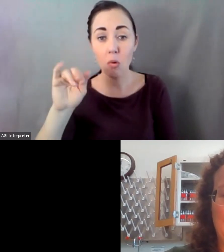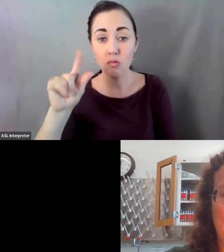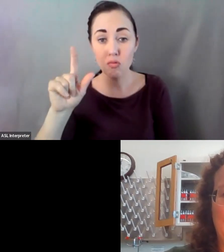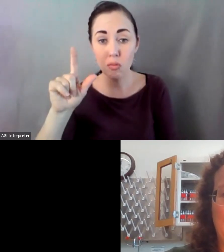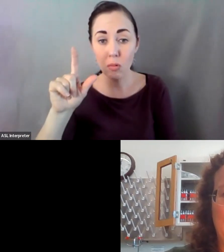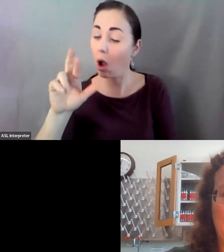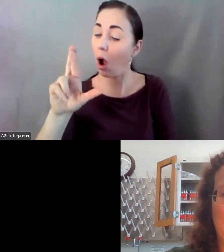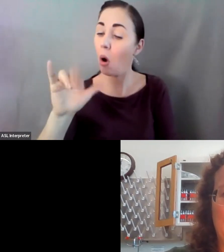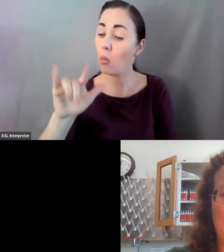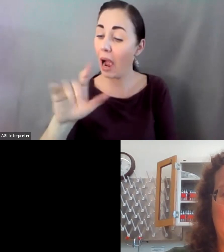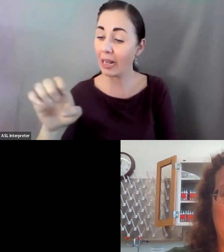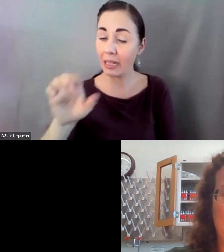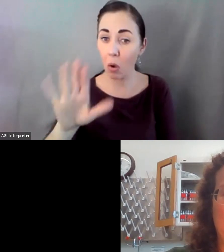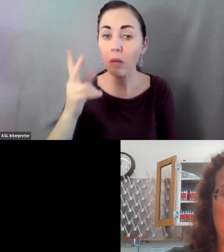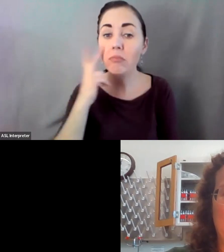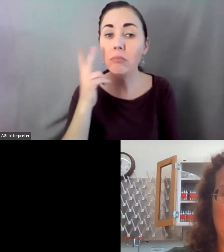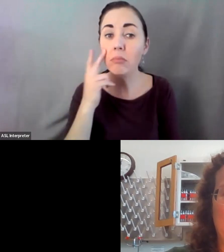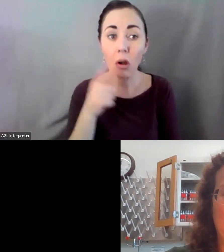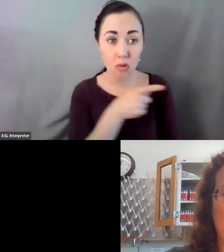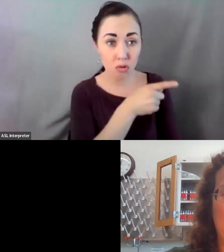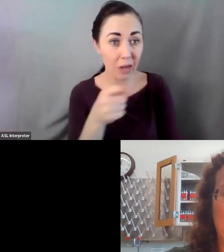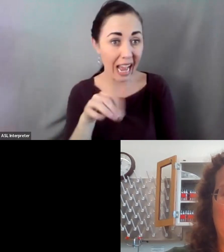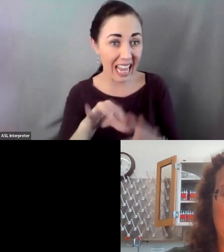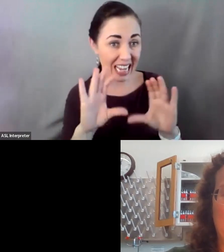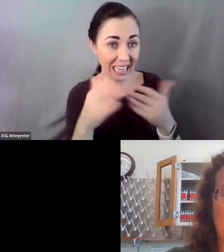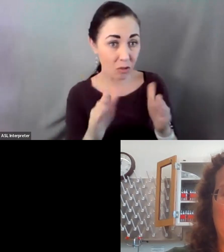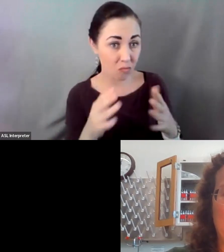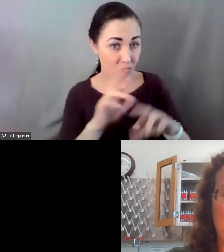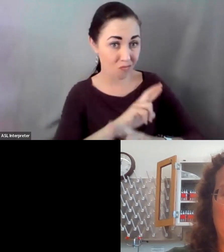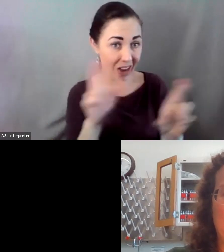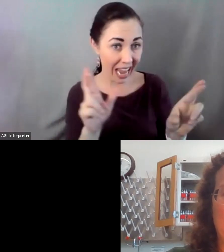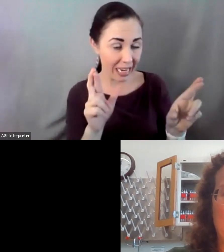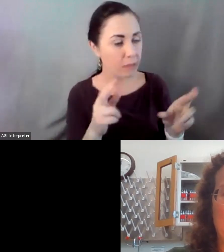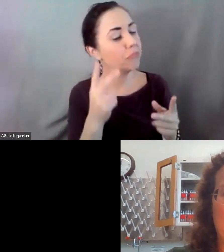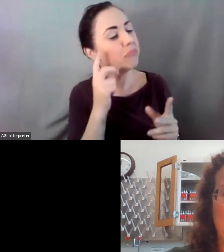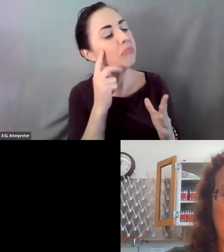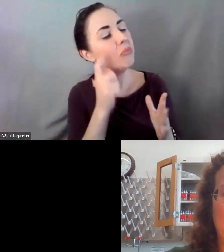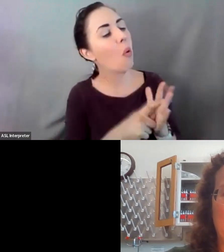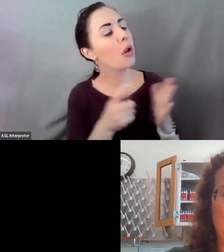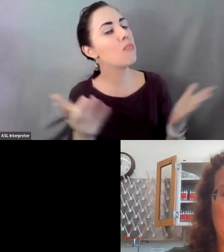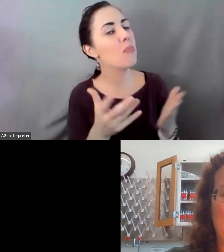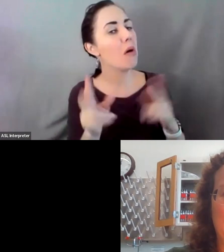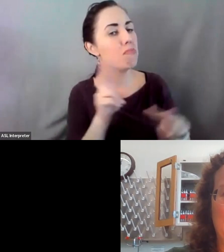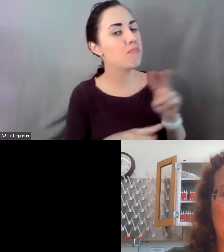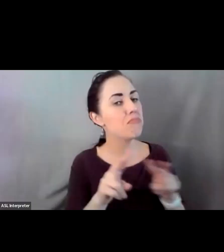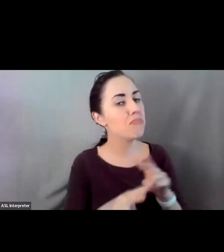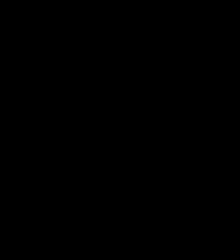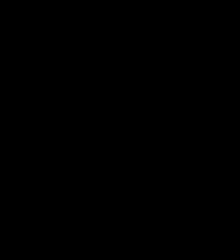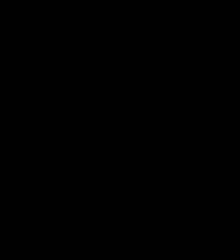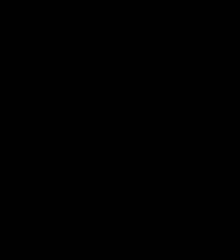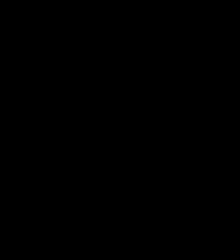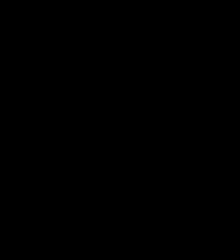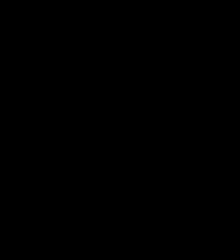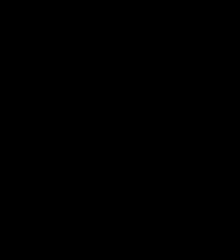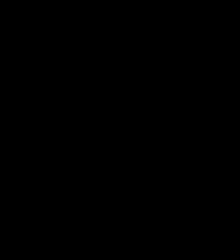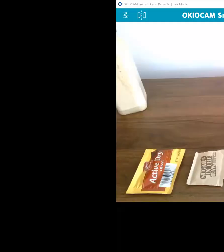got? How about you all in the classroom? Do you have your experiment going? What do you observe? Can you put your results in the chat and